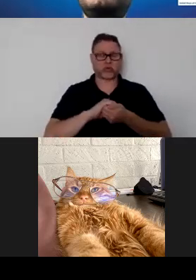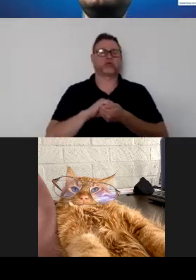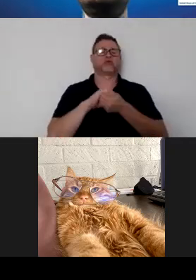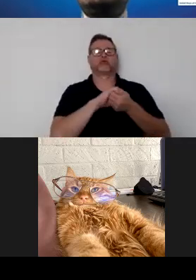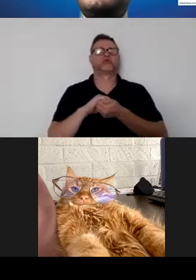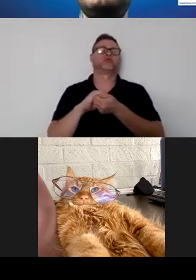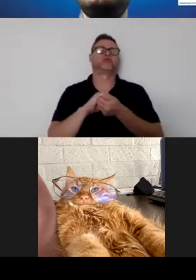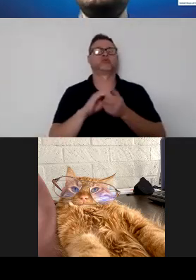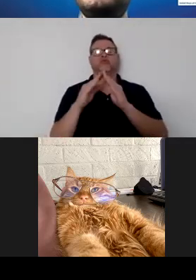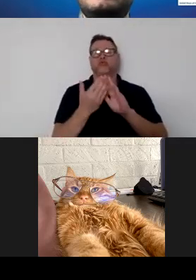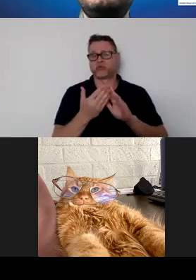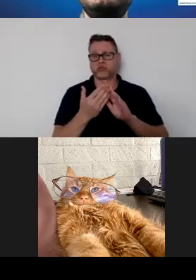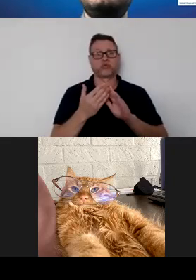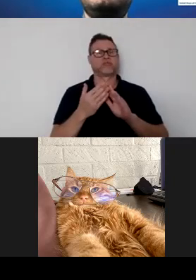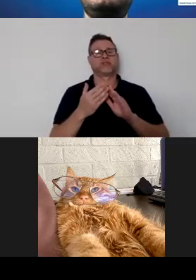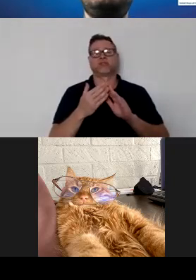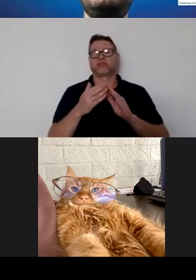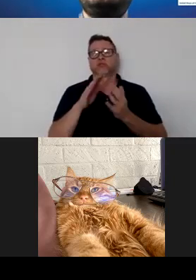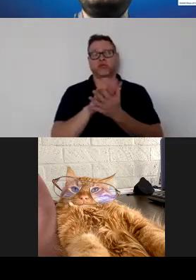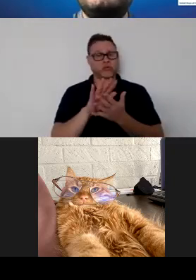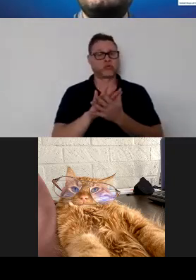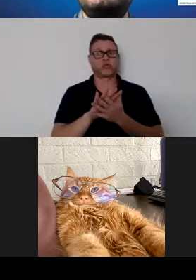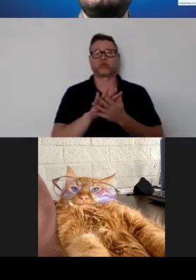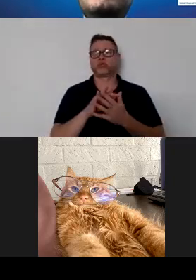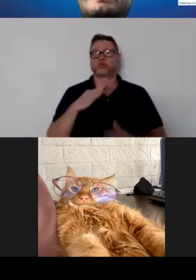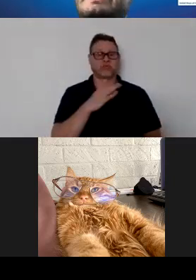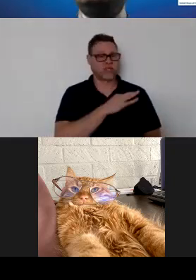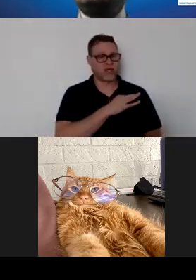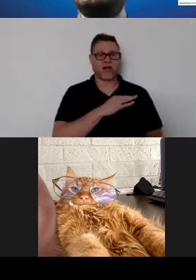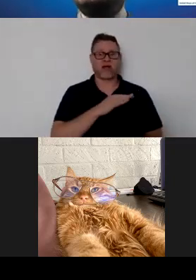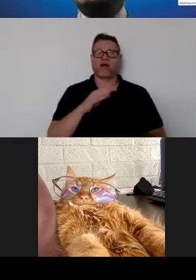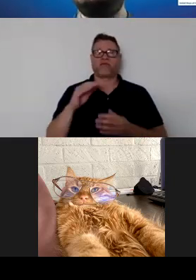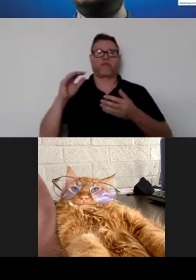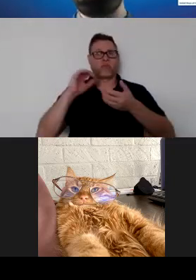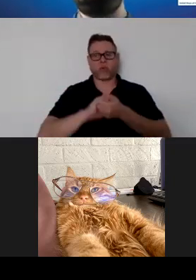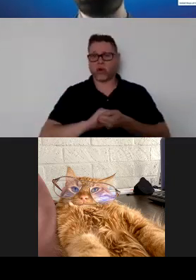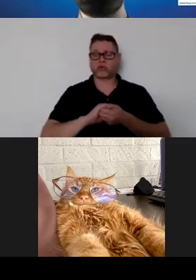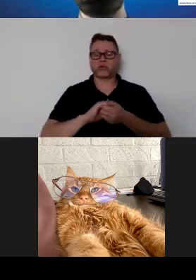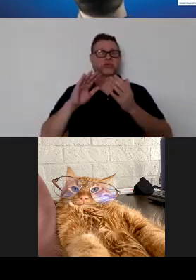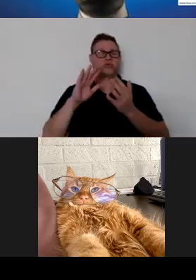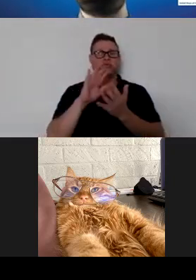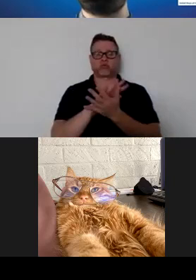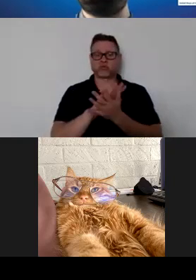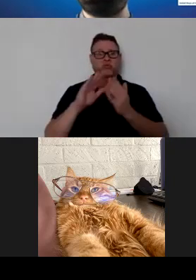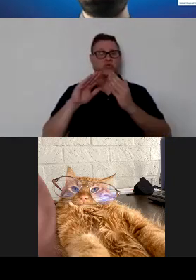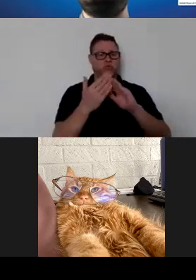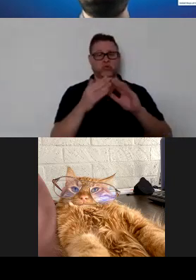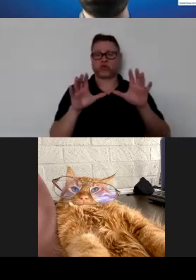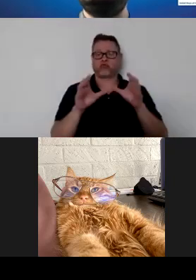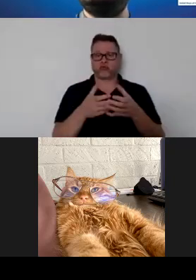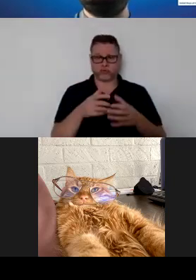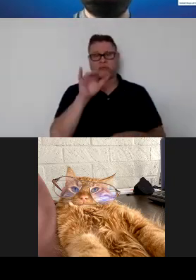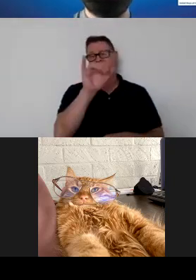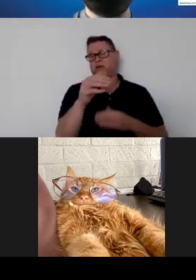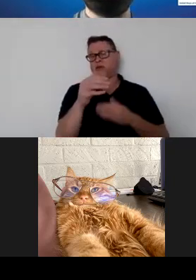members, students, families, school staff, partners you work with, and any school or community groups. We want to ensure that this process is going to